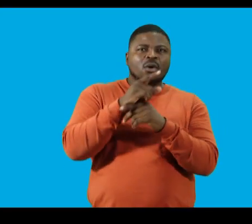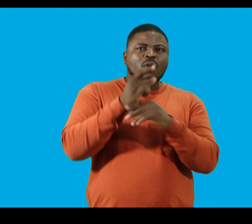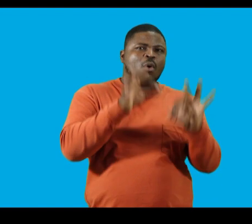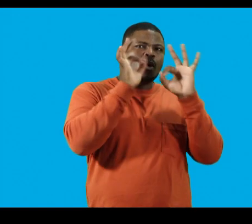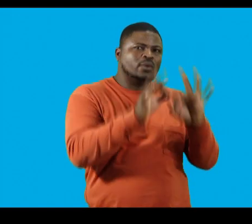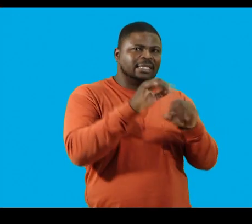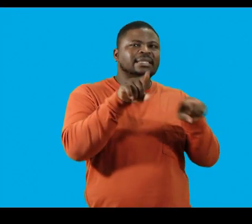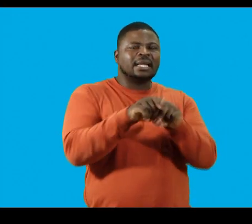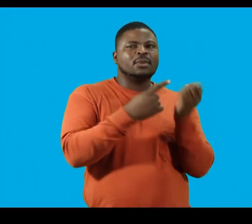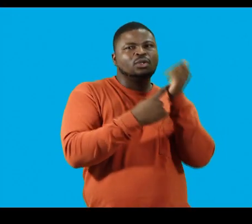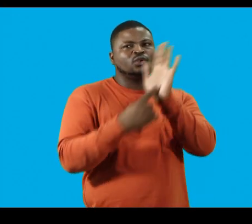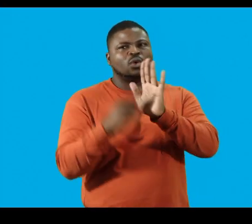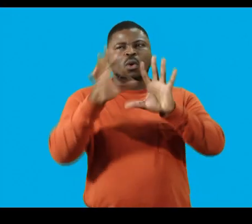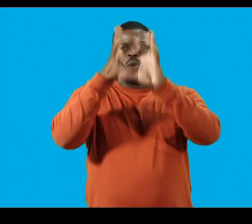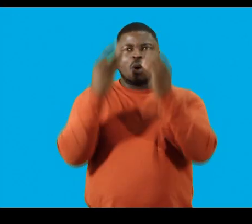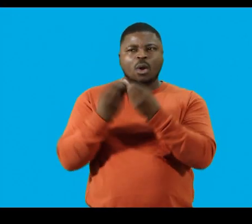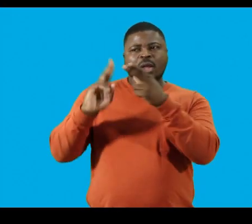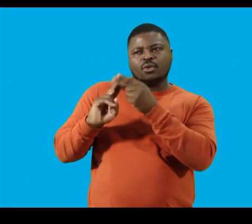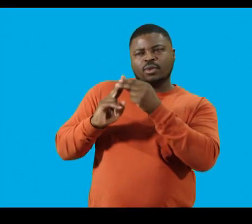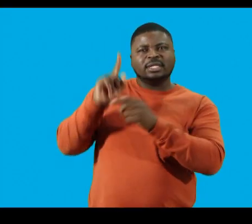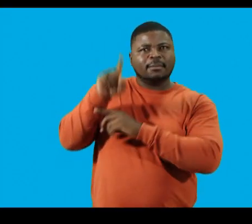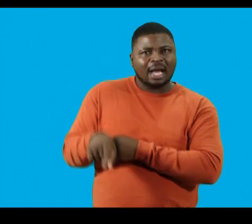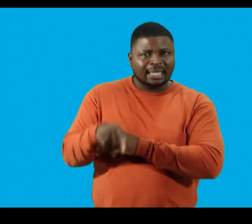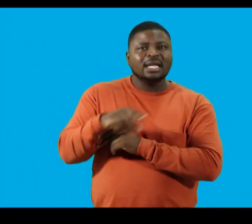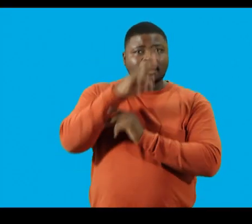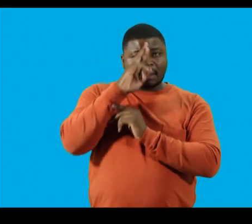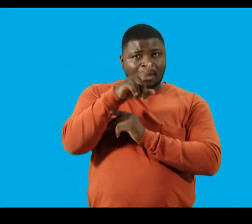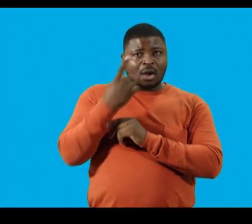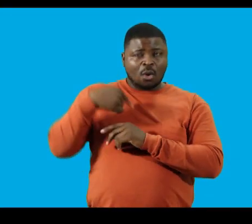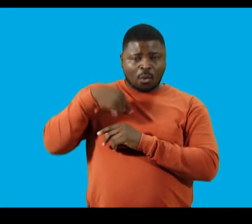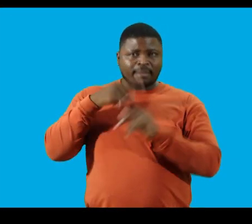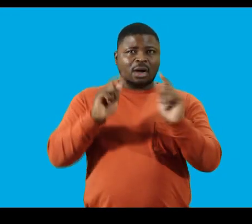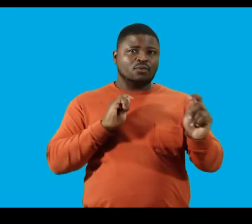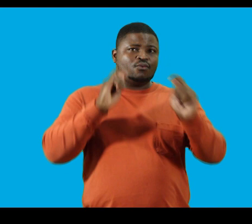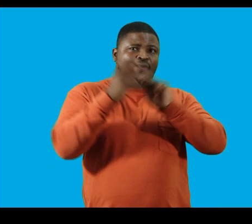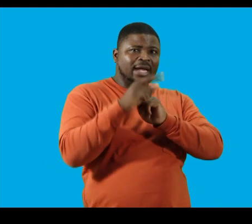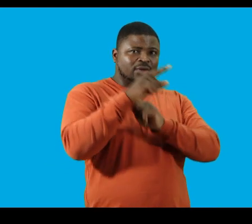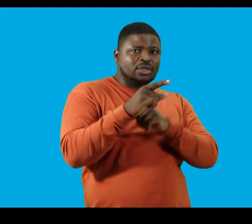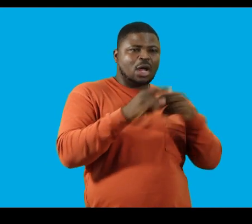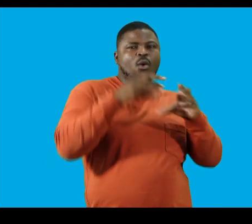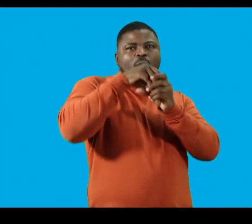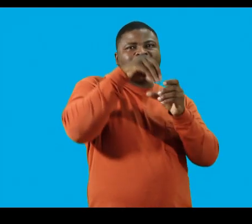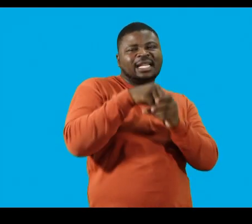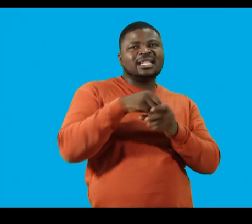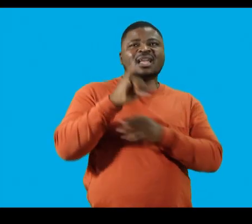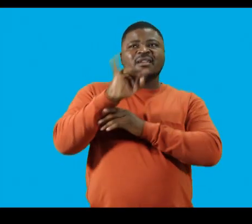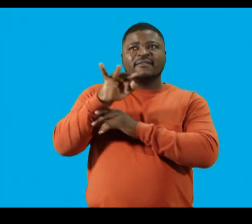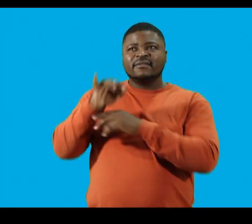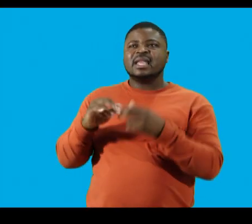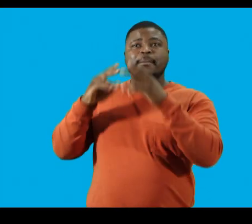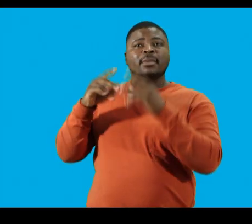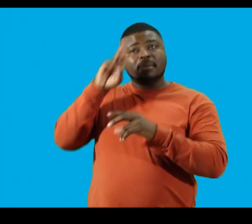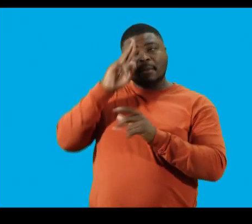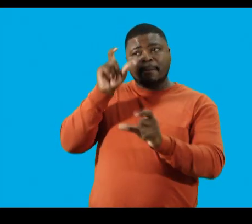show all units. Remember, we don't always round to 2 decimals. We round to context now. So if